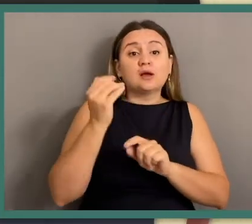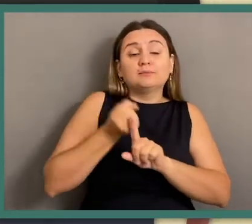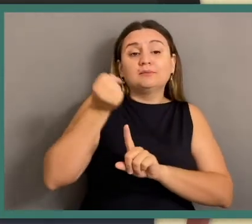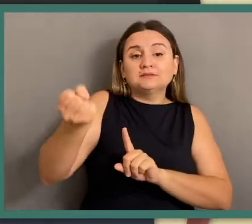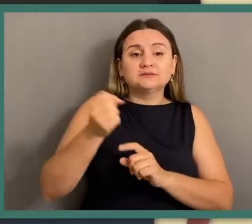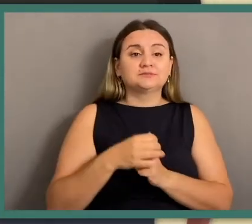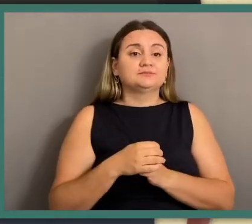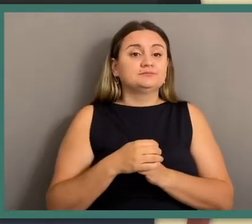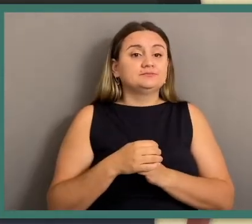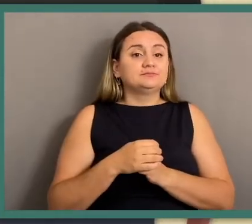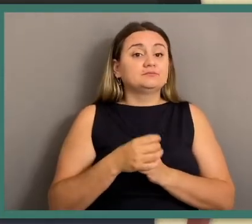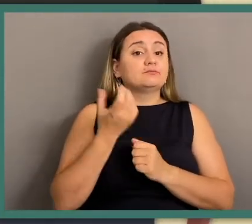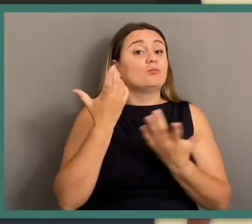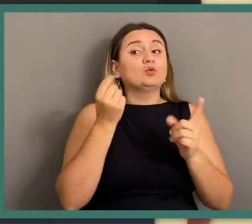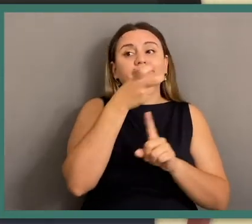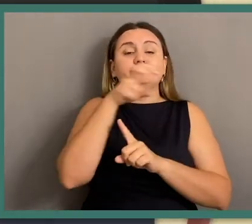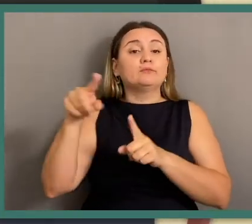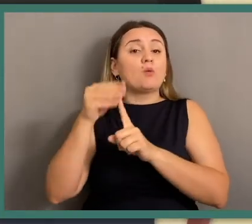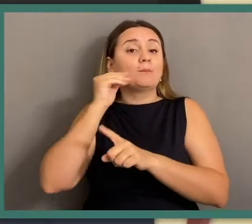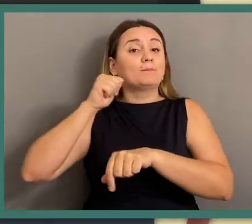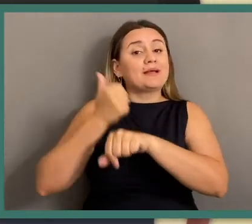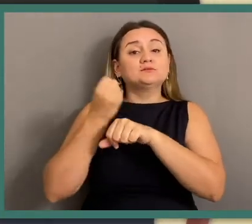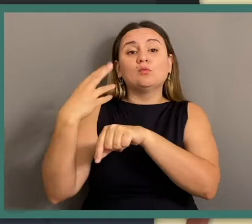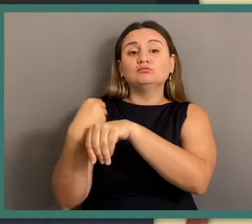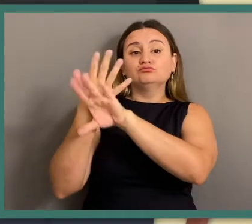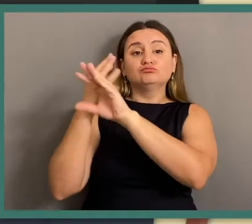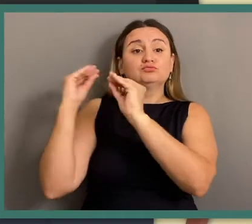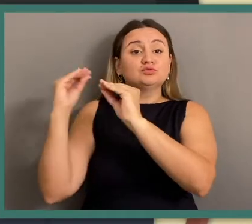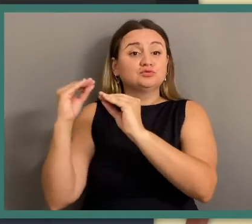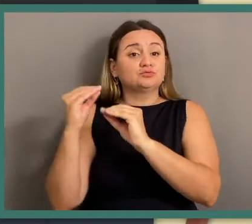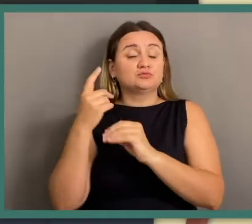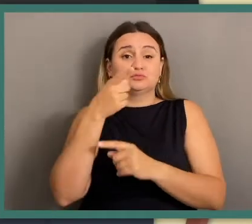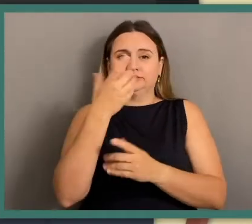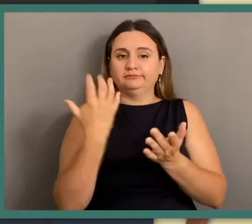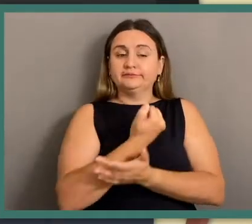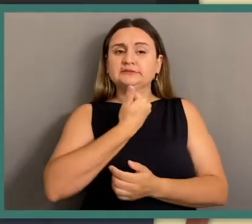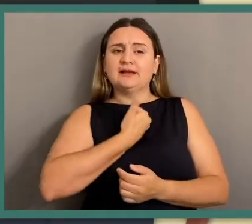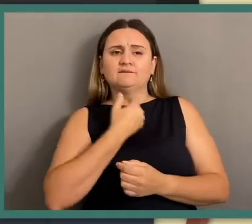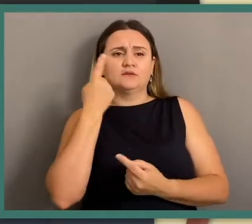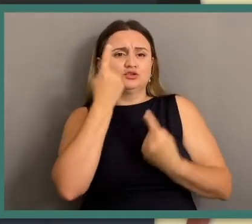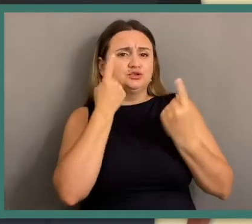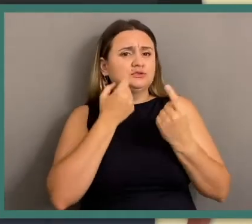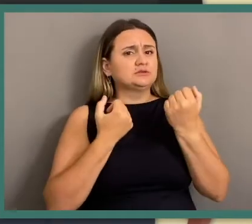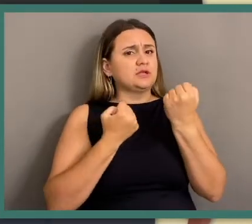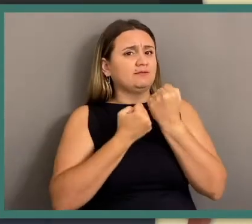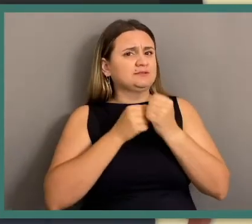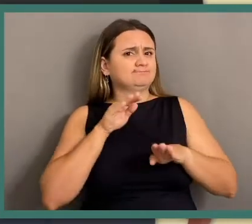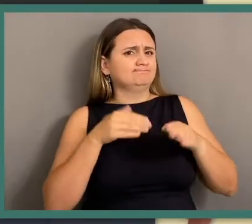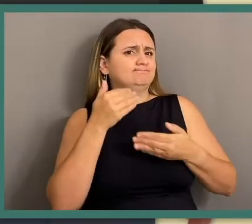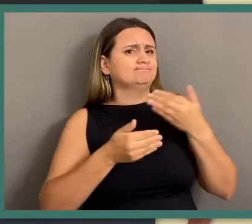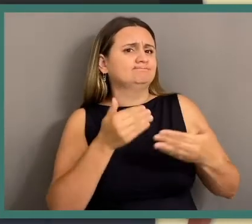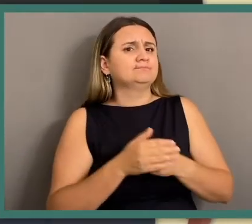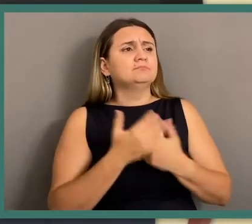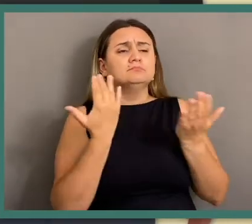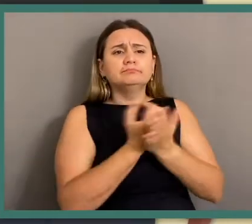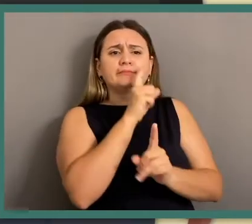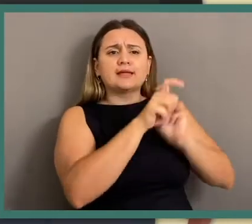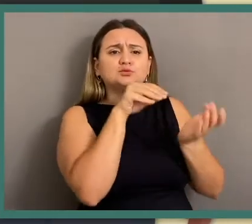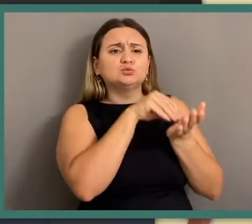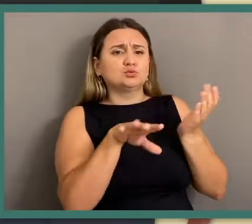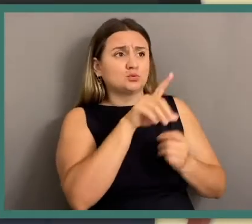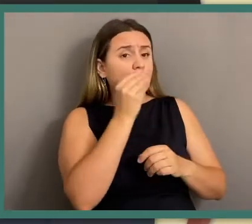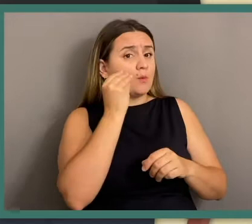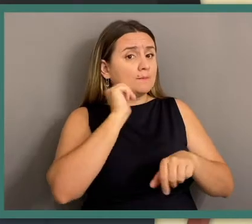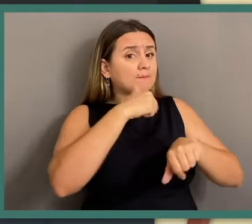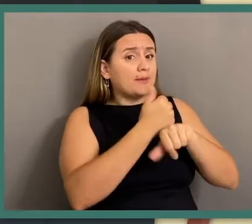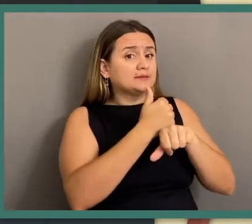child's placement to home-based or virtual instruction, consider taking these self-advocacy steps. Ask the school if home-based or